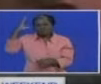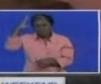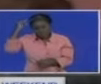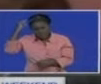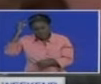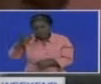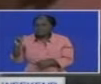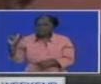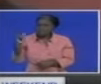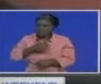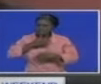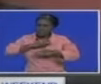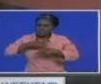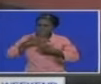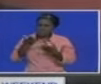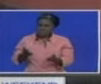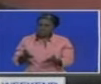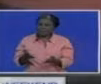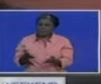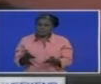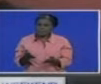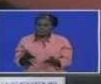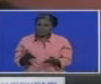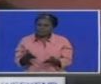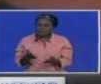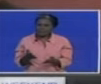kwetu Samburu hapa Laikipia.